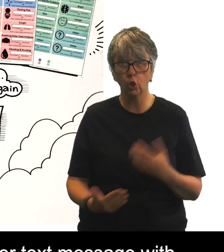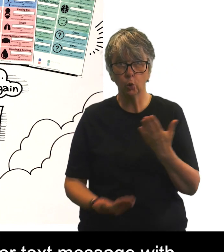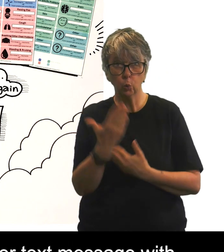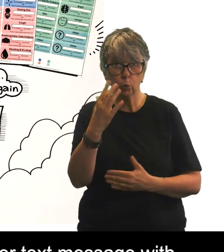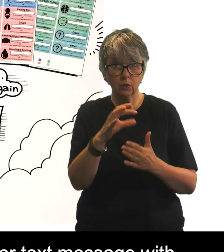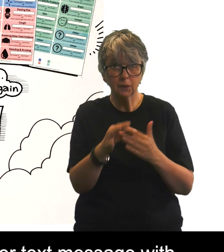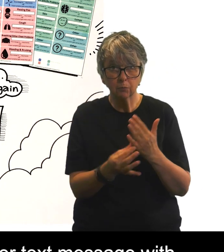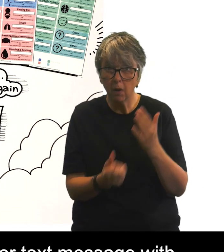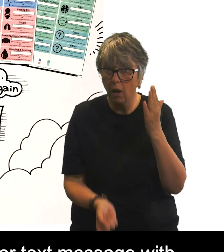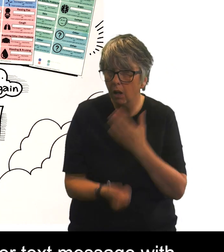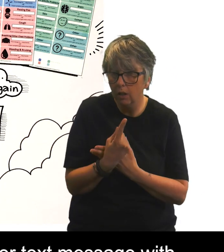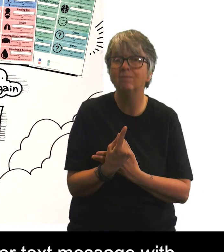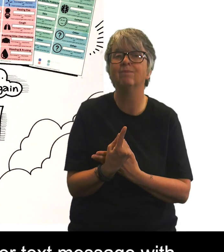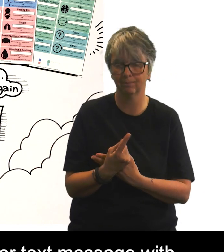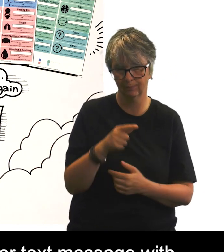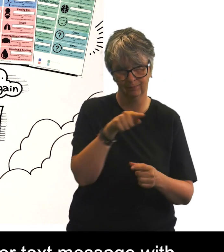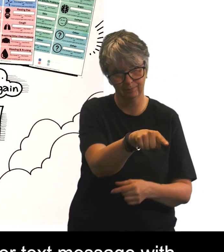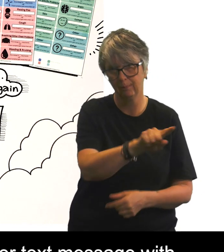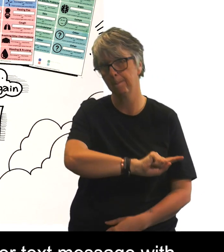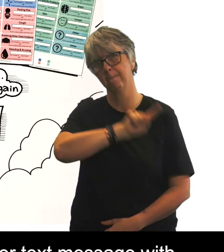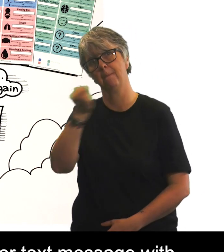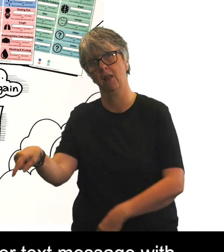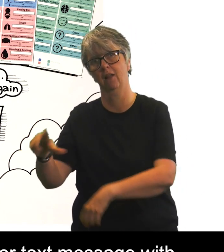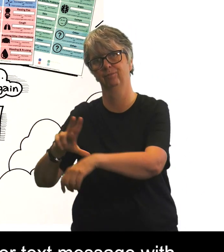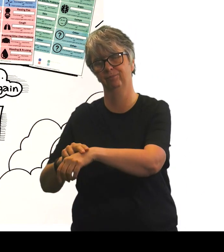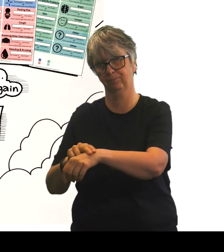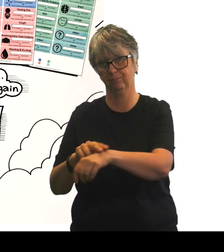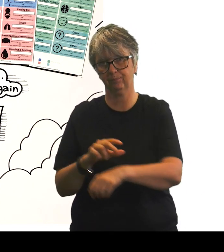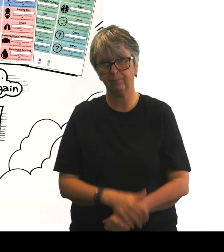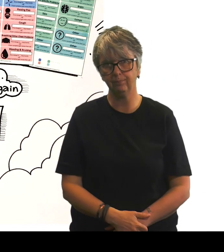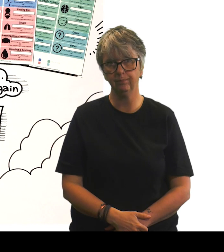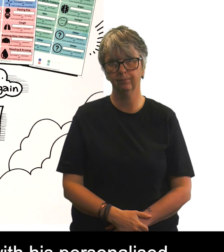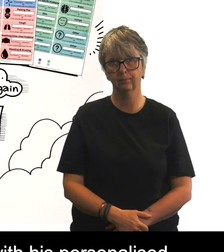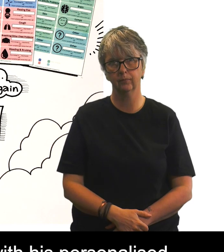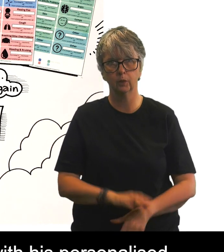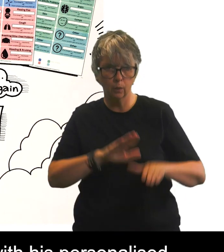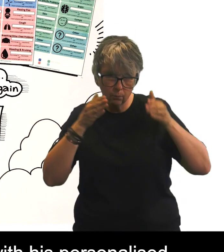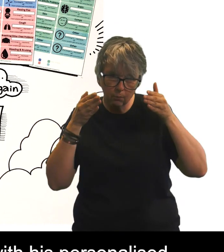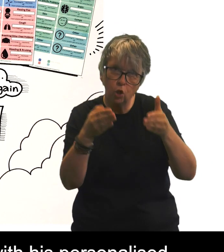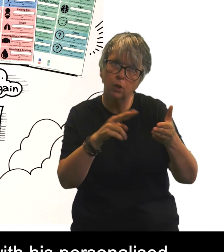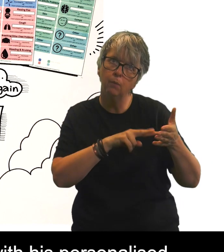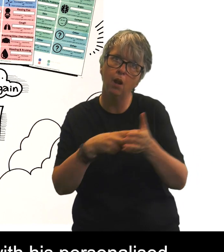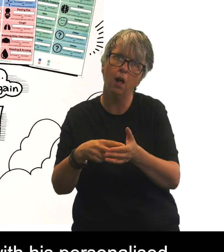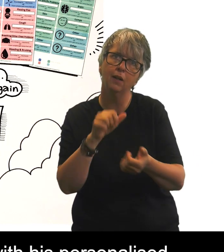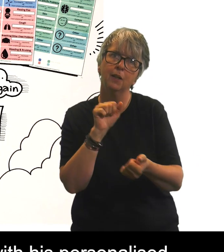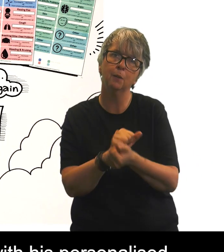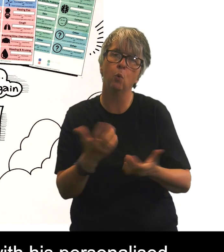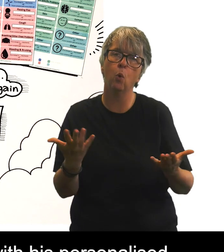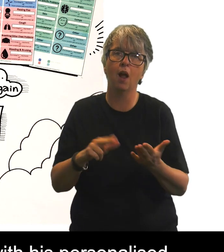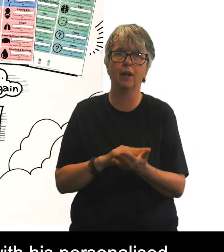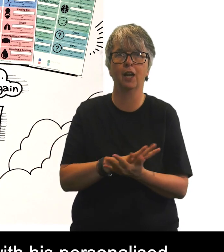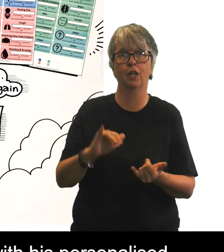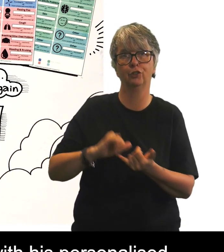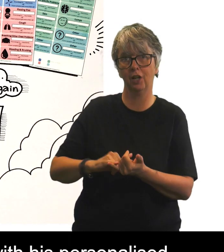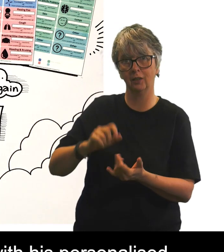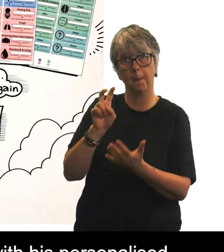his plan, or print a copy of the plan for him to take away. Now Dave leaves the appointment with his personalised plan